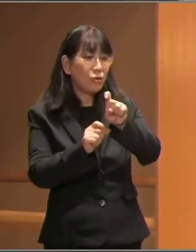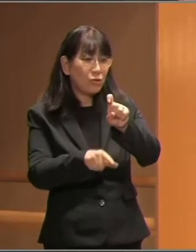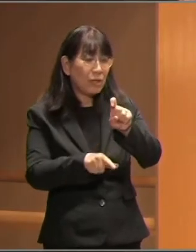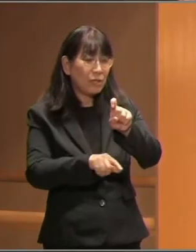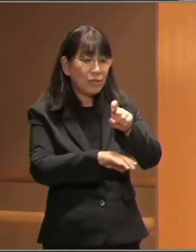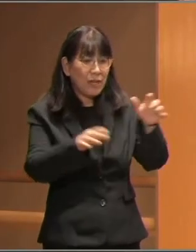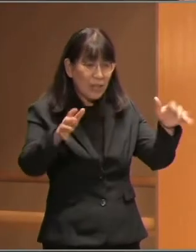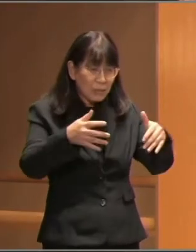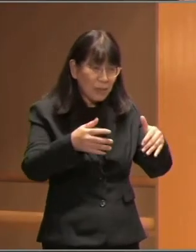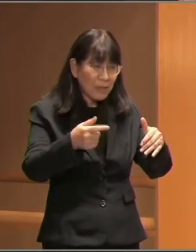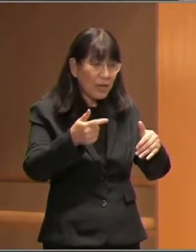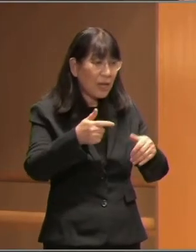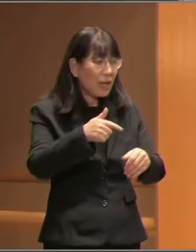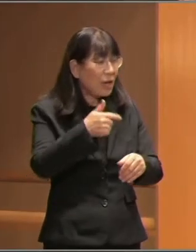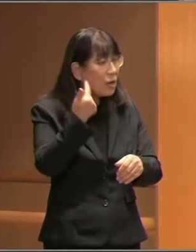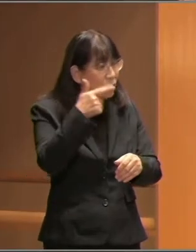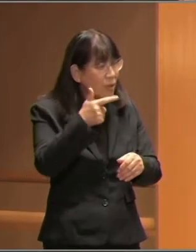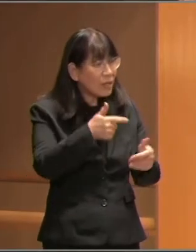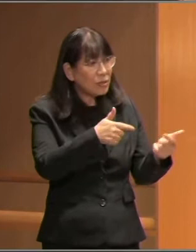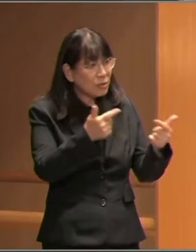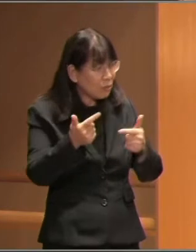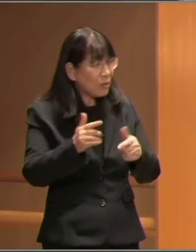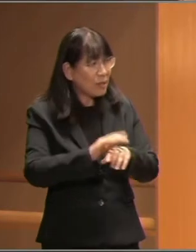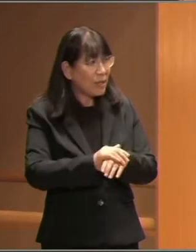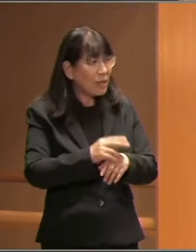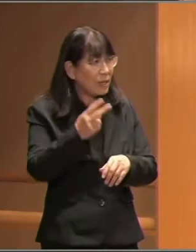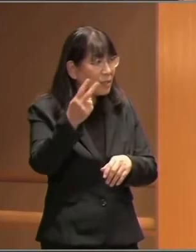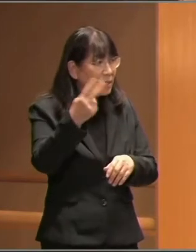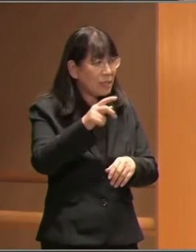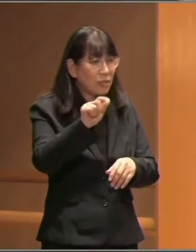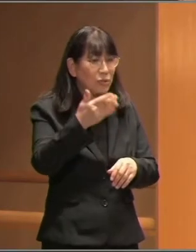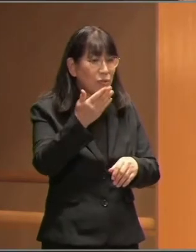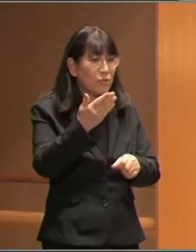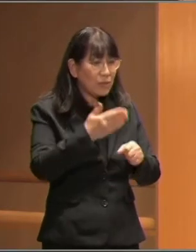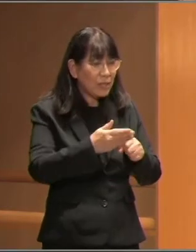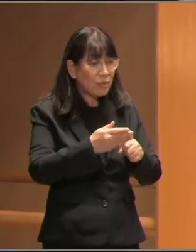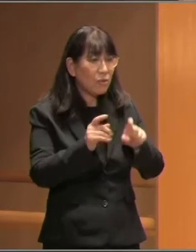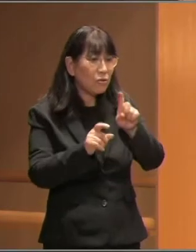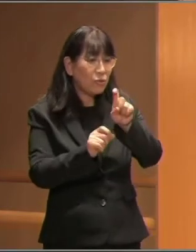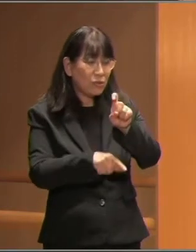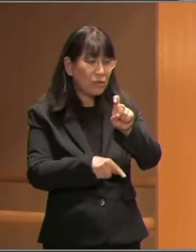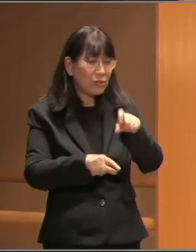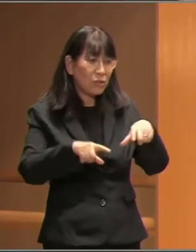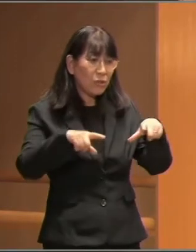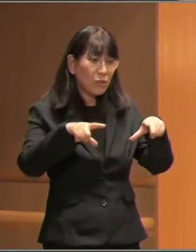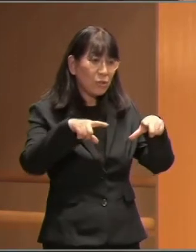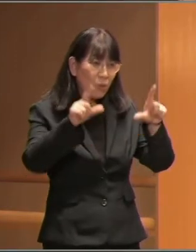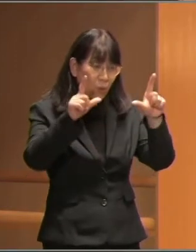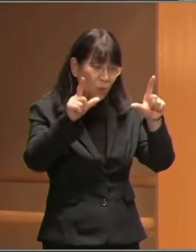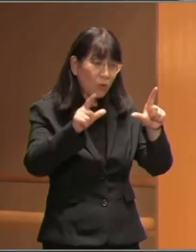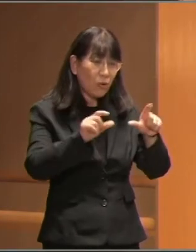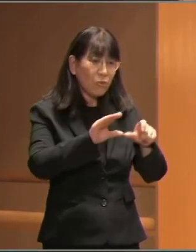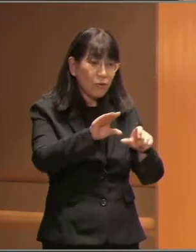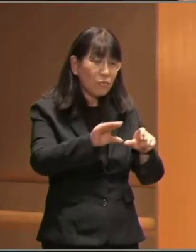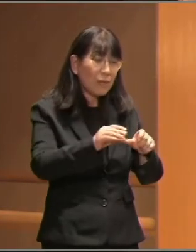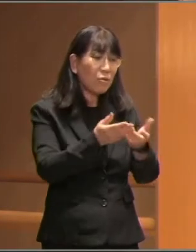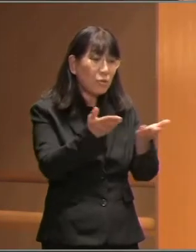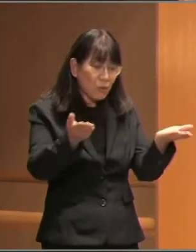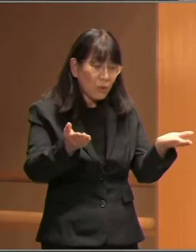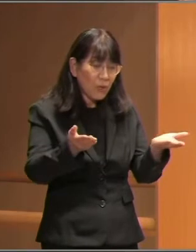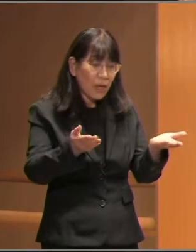have collected the members. So we started the project 6 months later than the schedule. And